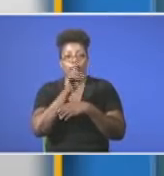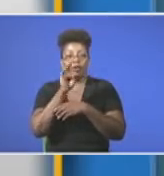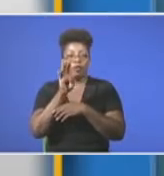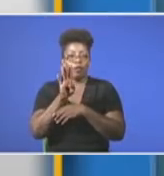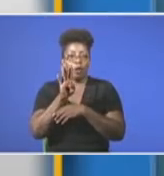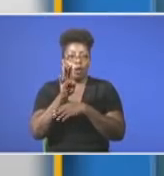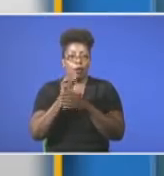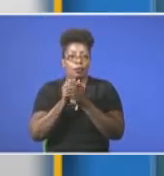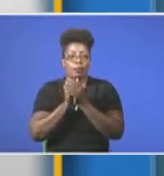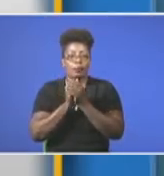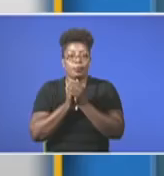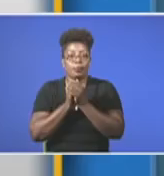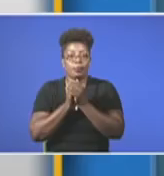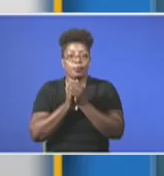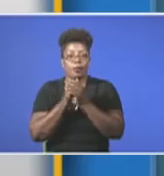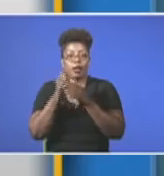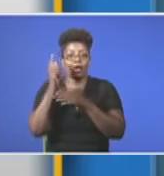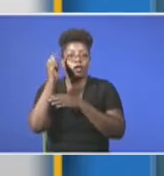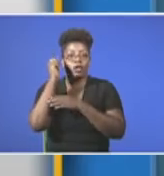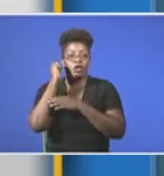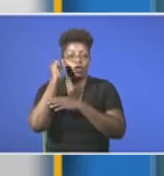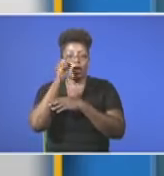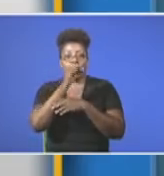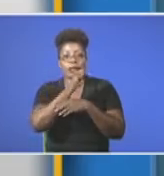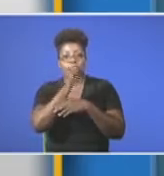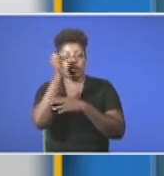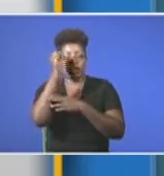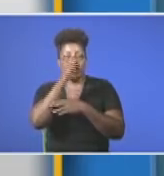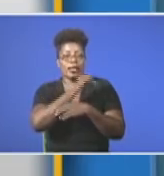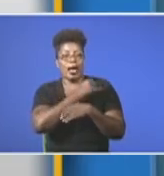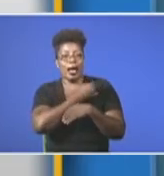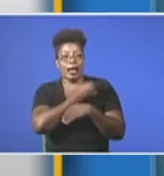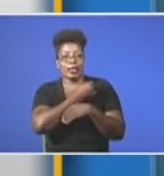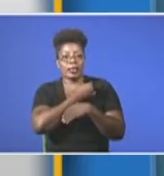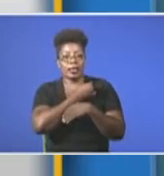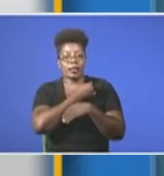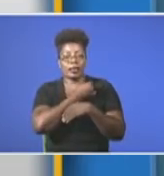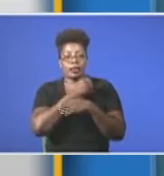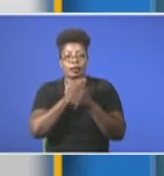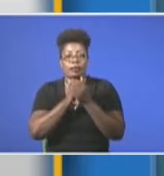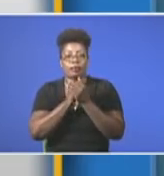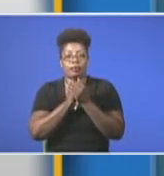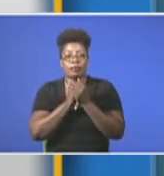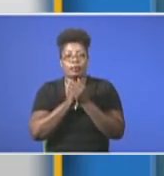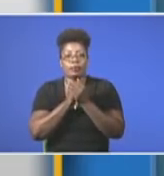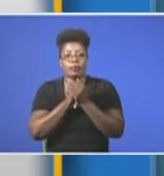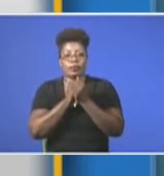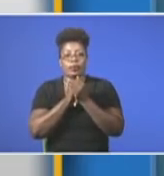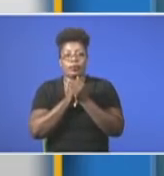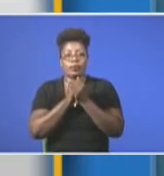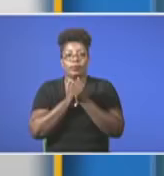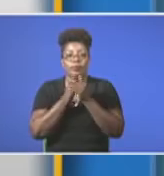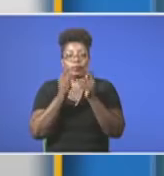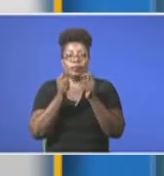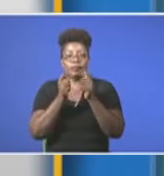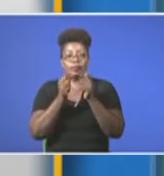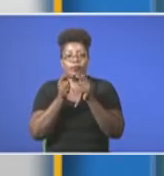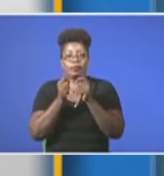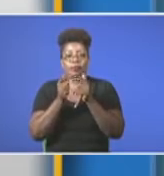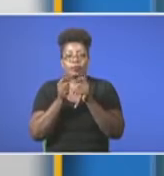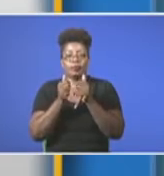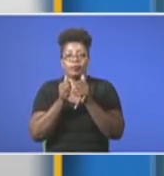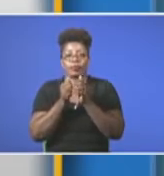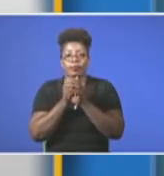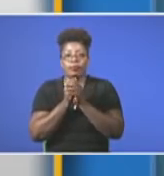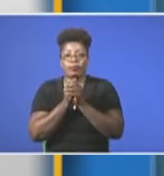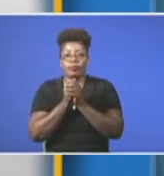Birmingham 5-4. Todd Isaacs 1 for 4 in Lake County 7-6 loss to South Bend. Chavez Young hitless 0 for 3, a run scored in Lansing